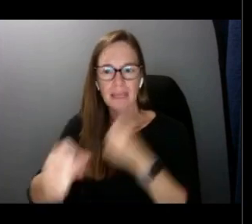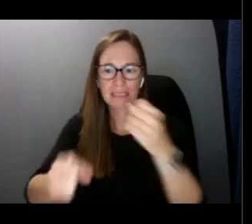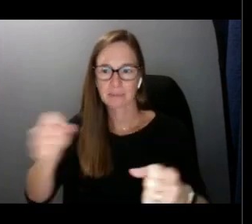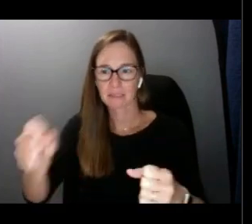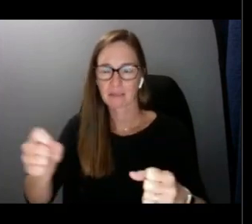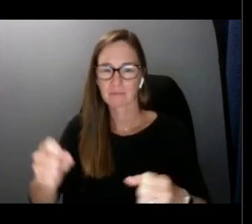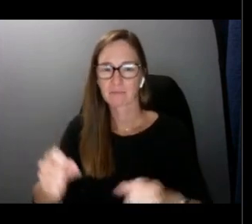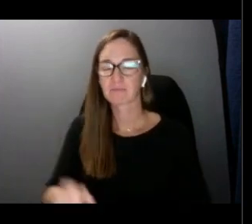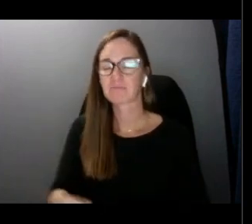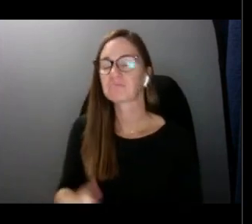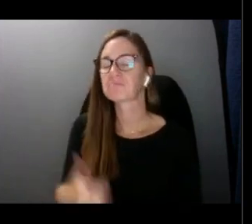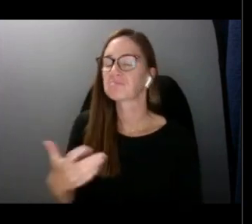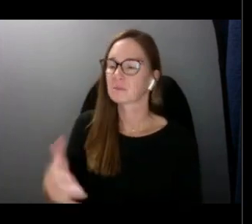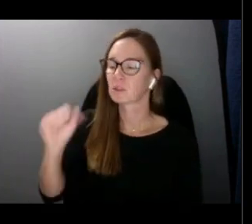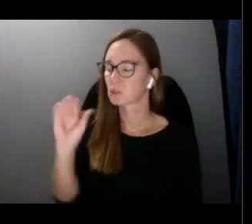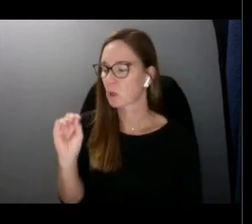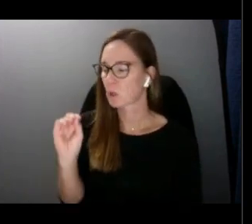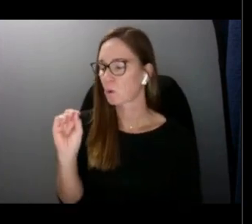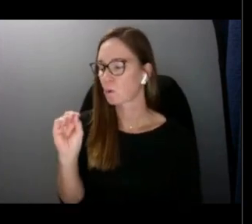So